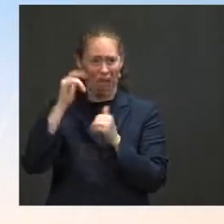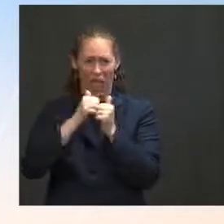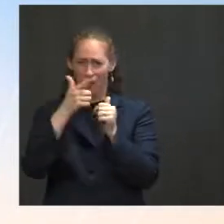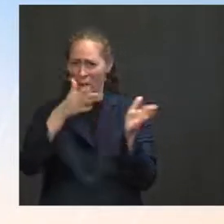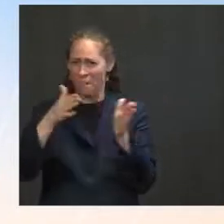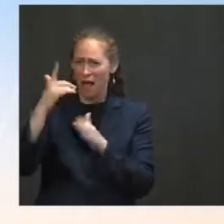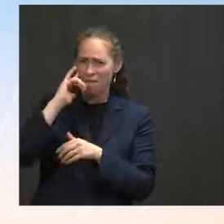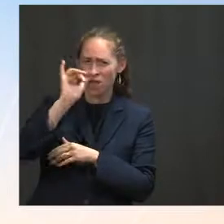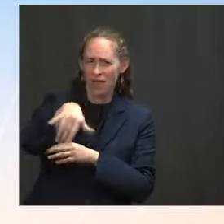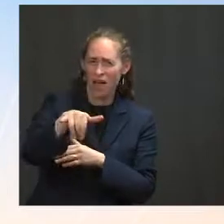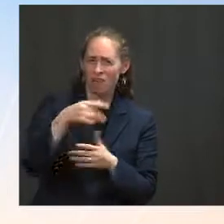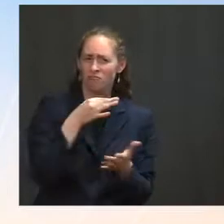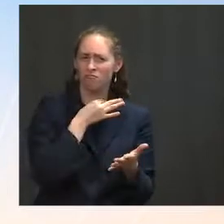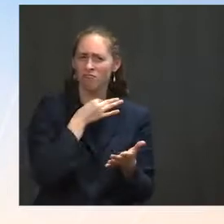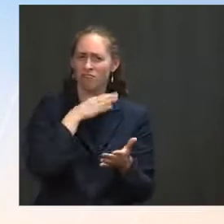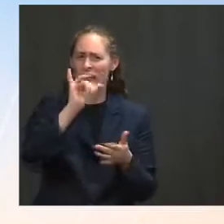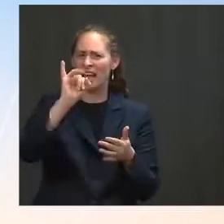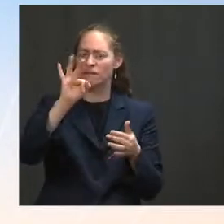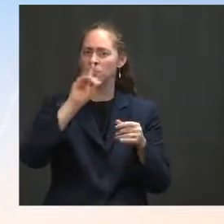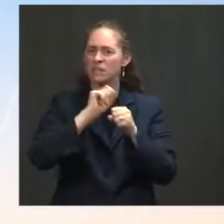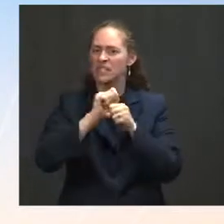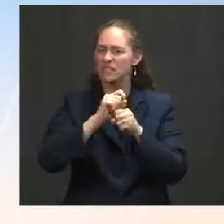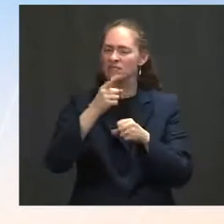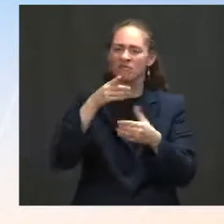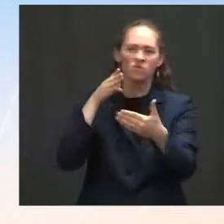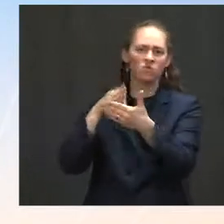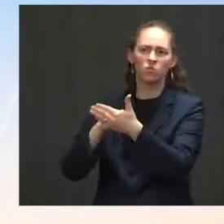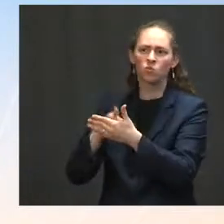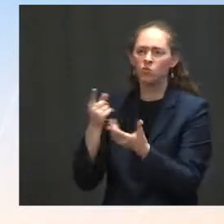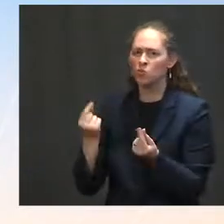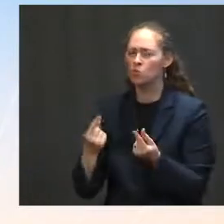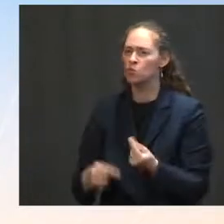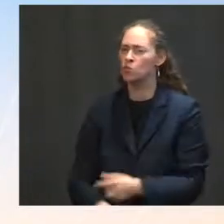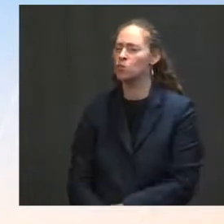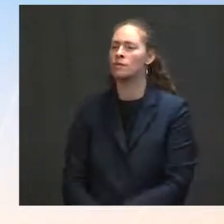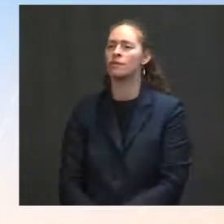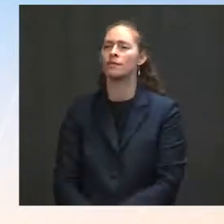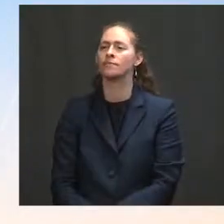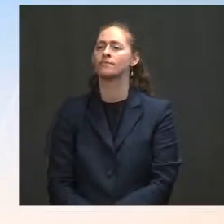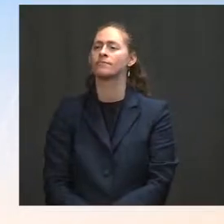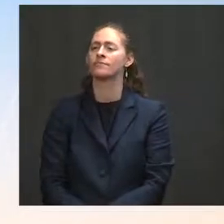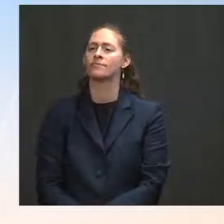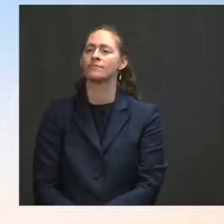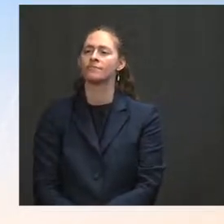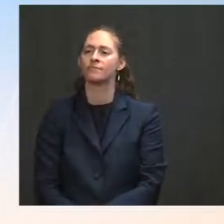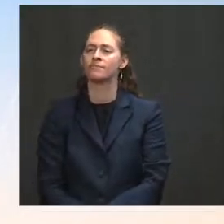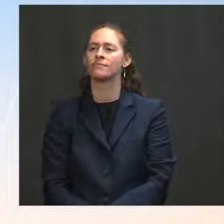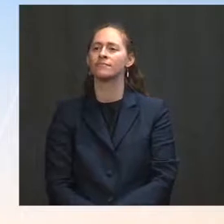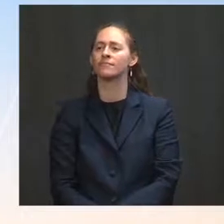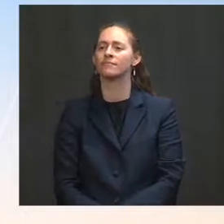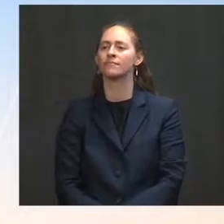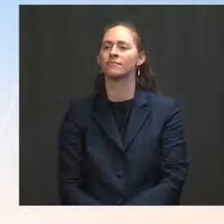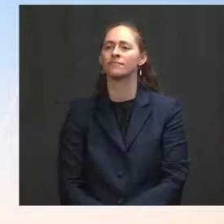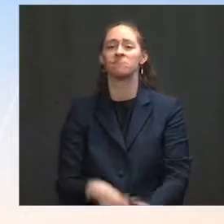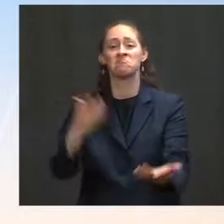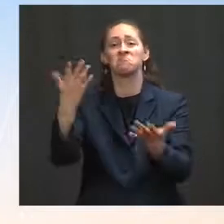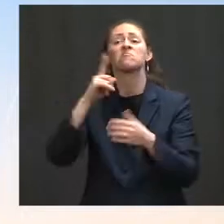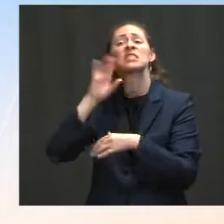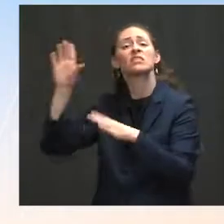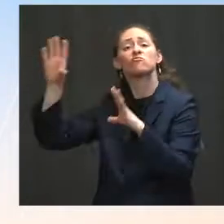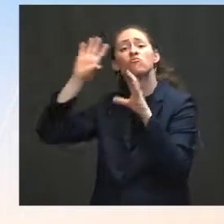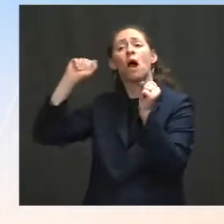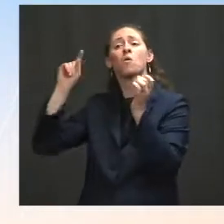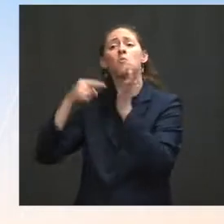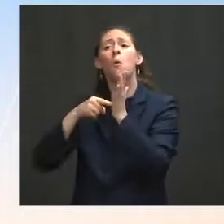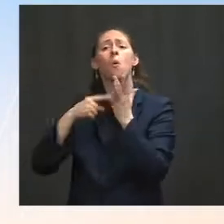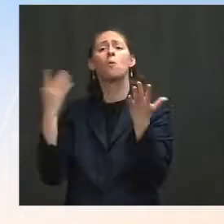to all of that? Well, there may be, but I think the role and the president's role is to focus on what's in the